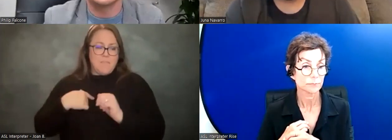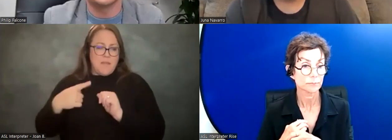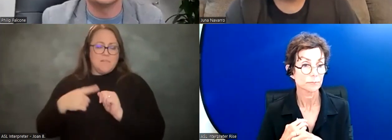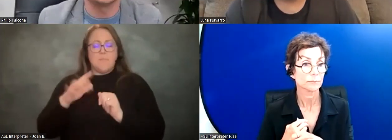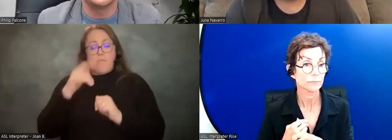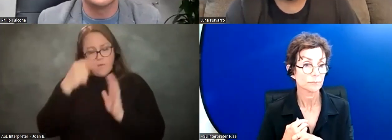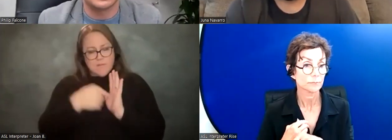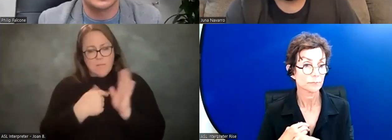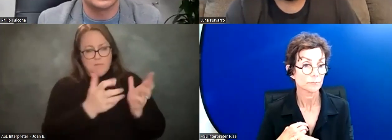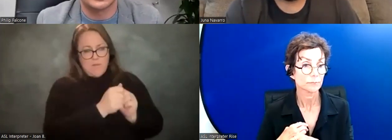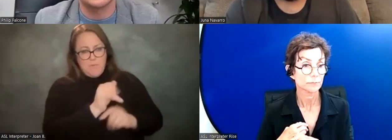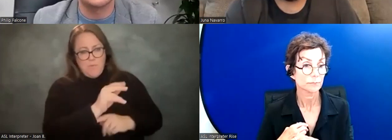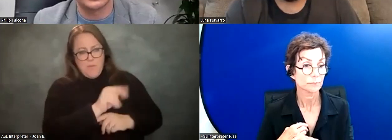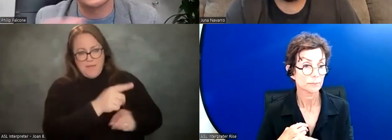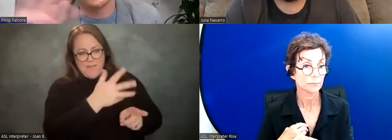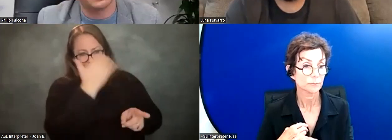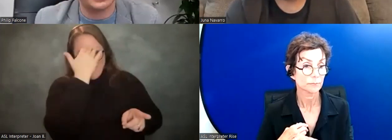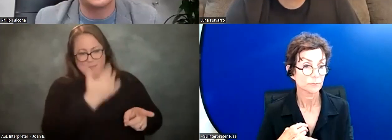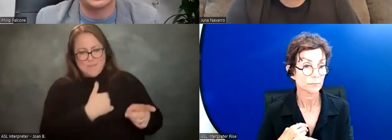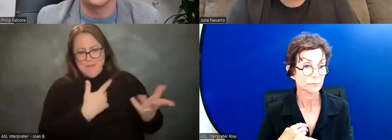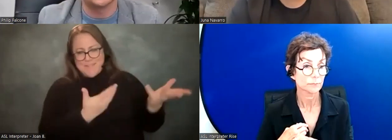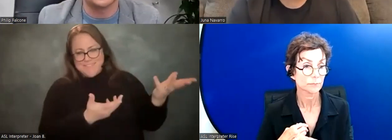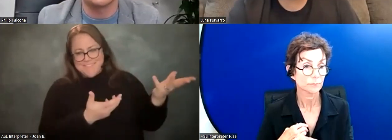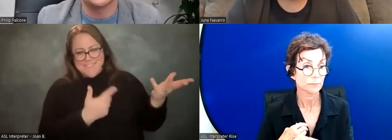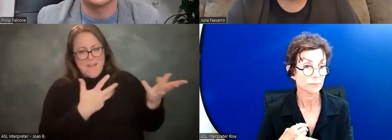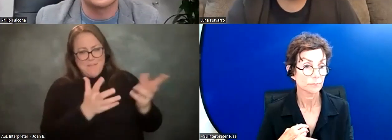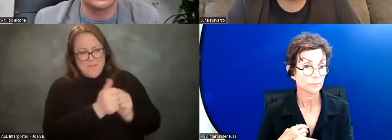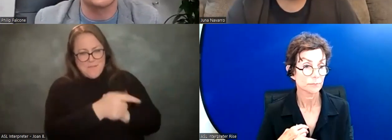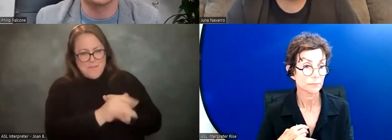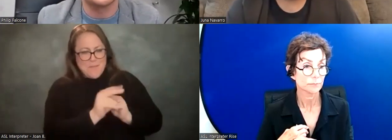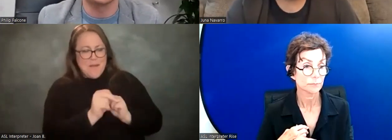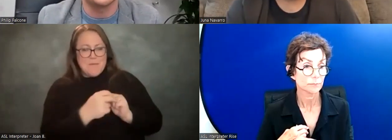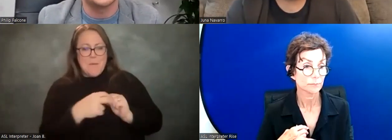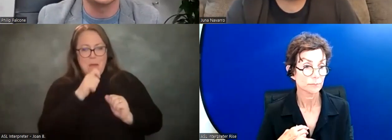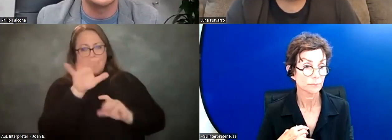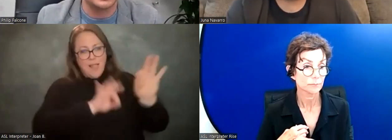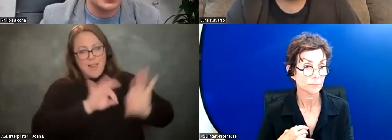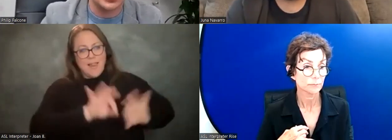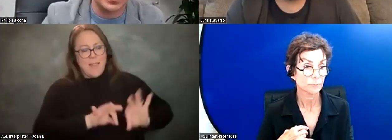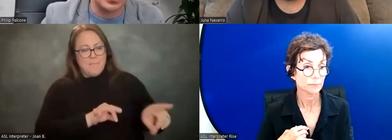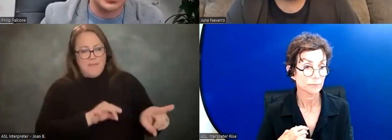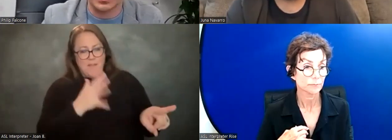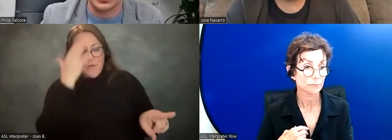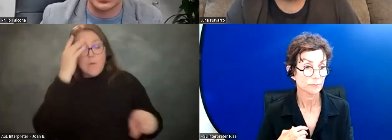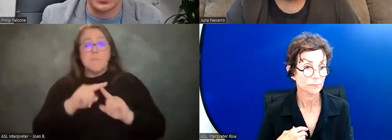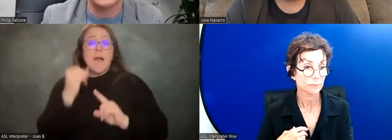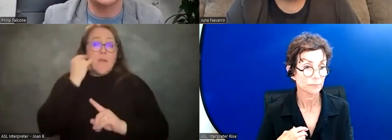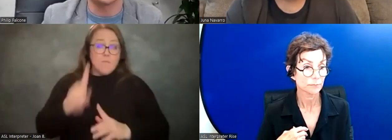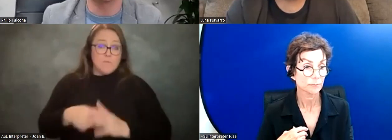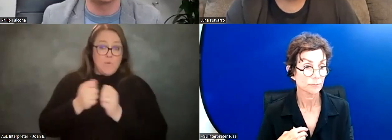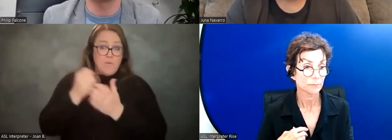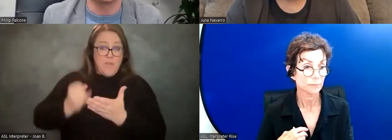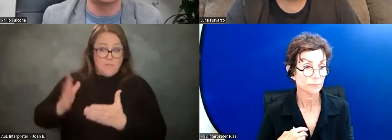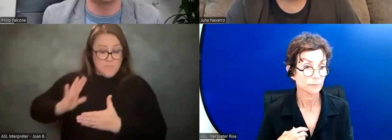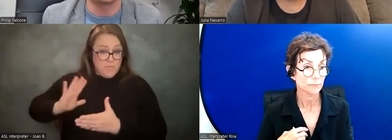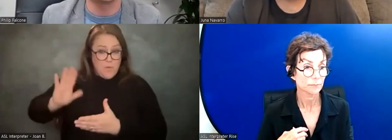for example, Juan knows that already, so I don't even. I've worked with Juan before, so I don't go through all that with him because he knows. But when you're starting with an artist that you haven't worked with